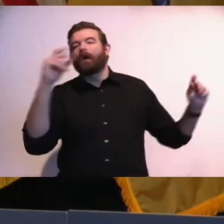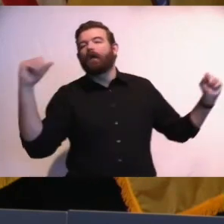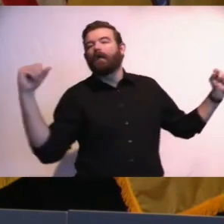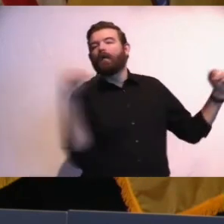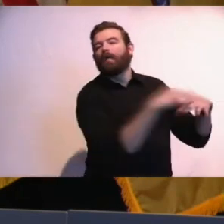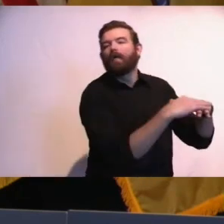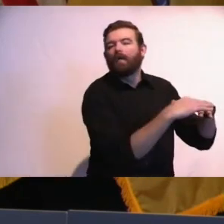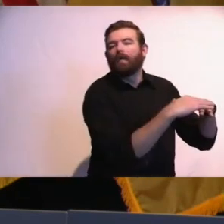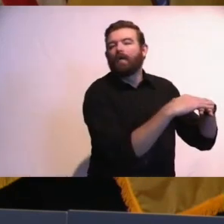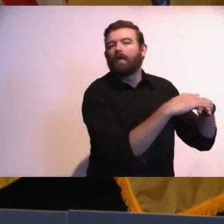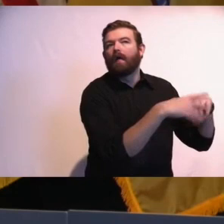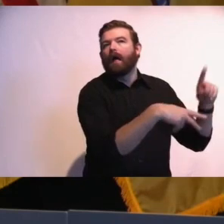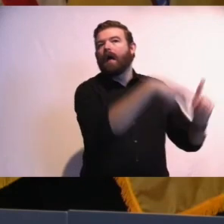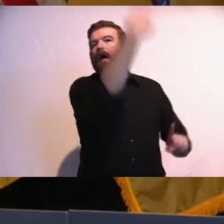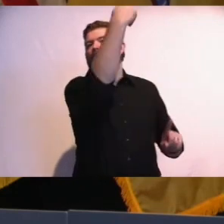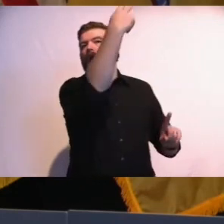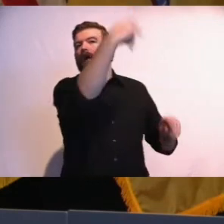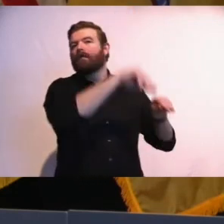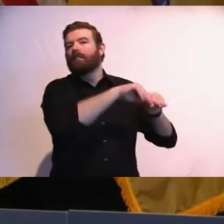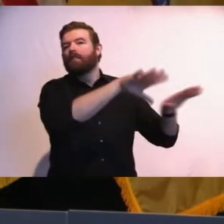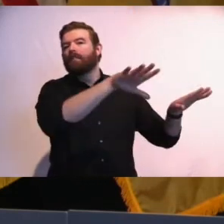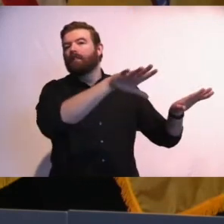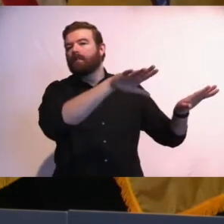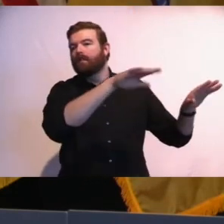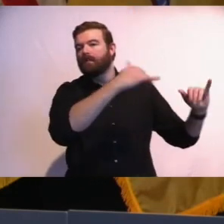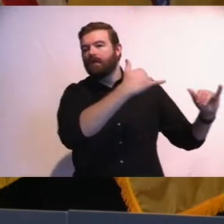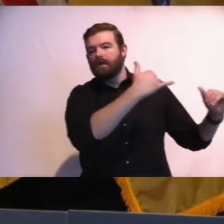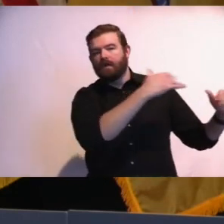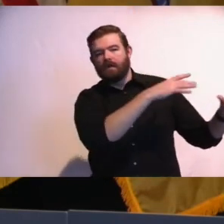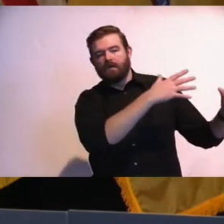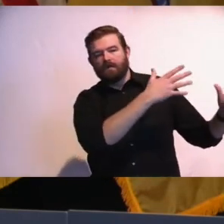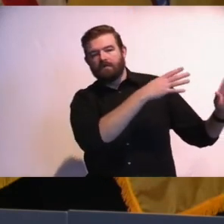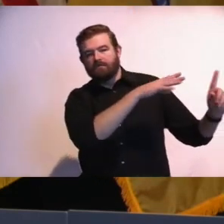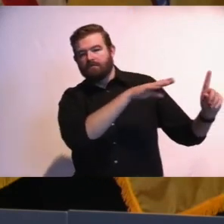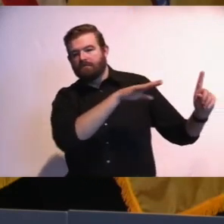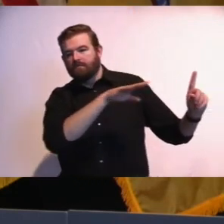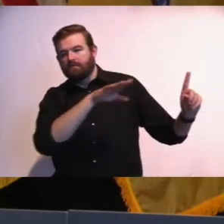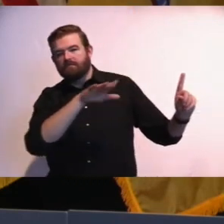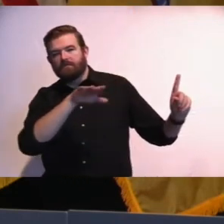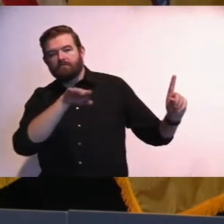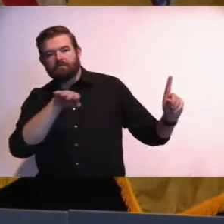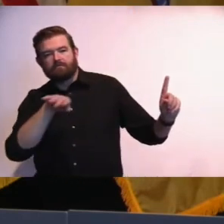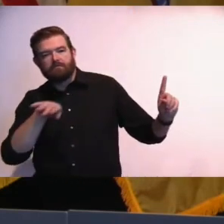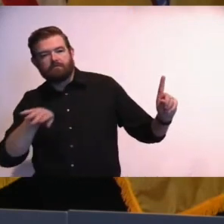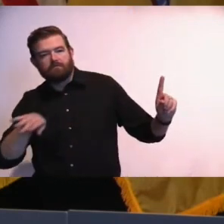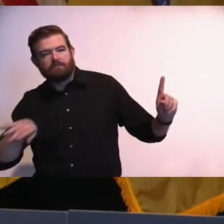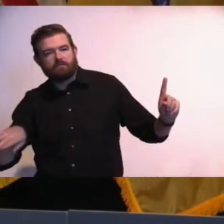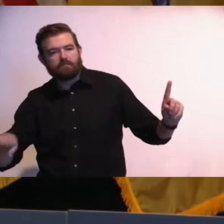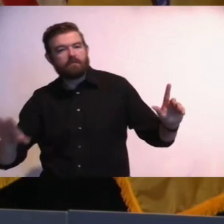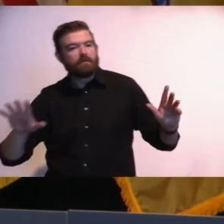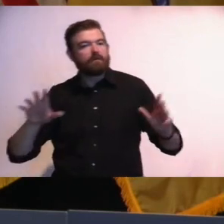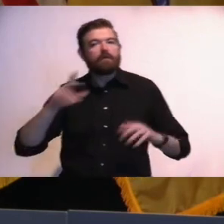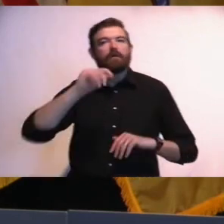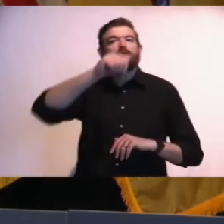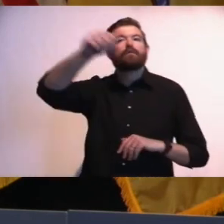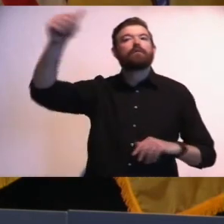in other parts of the world, that potentially that we might be moving that direction. But again, we'll continue